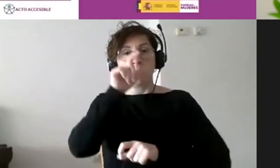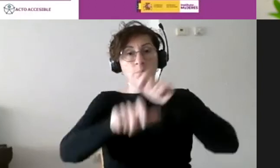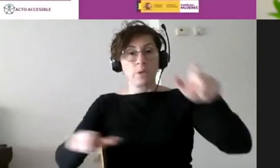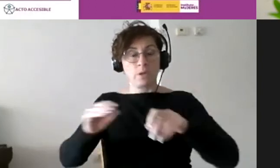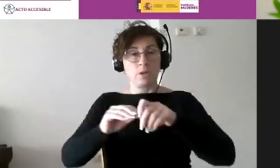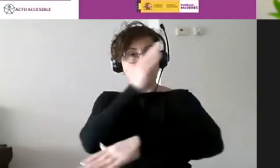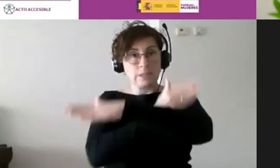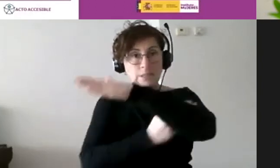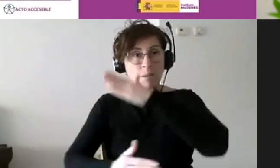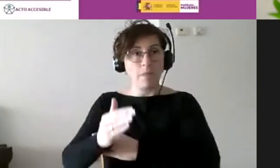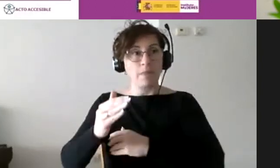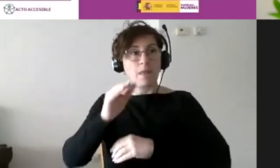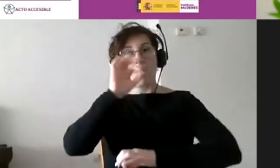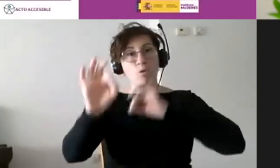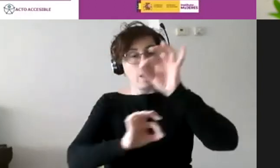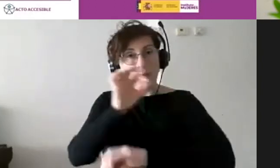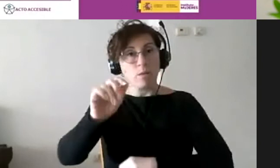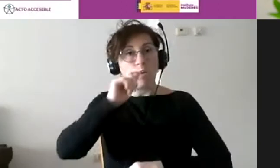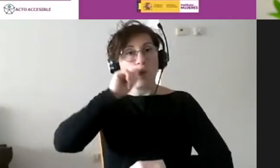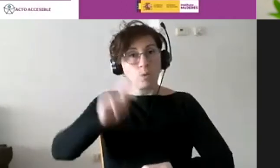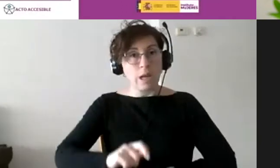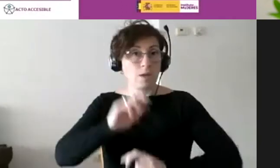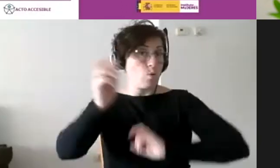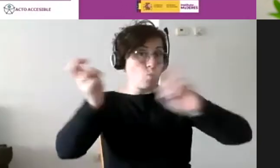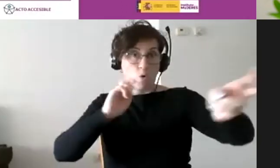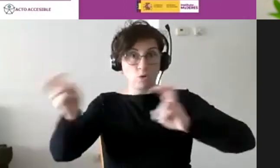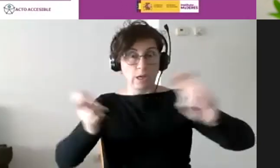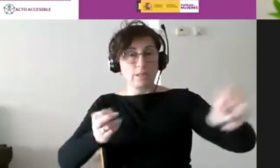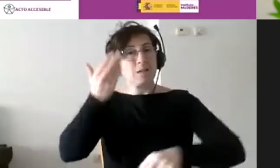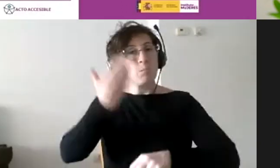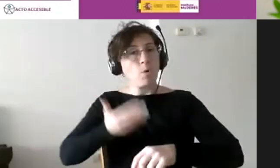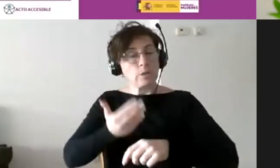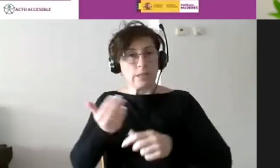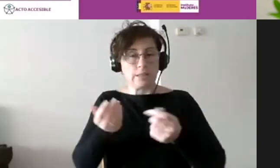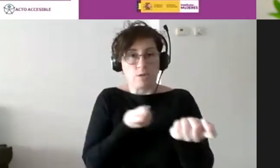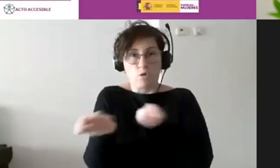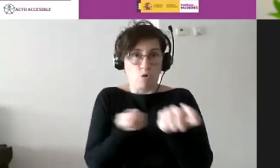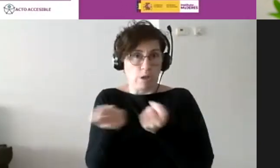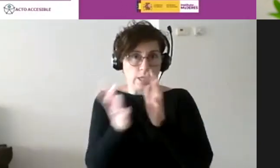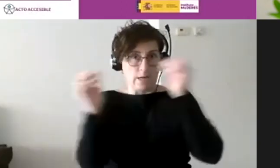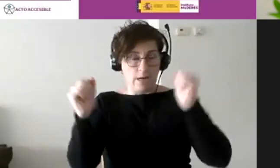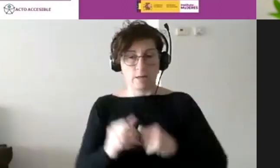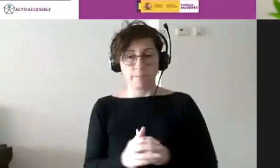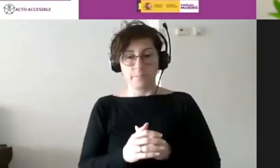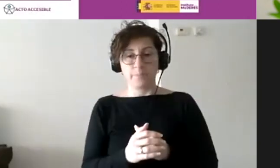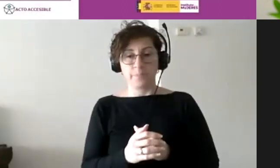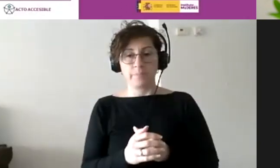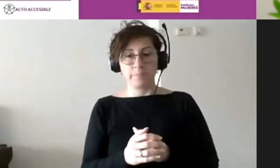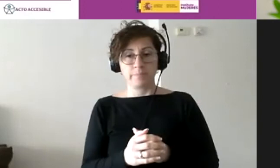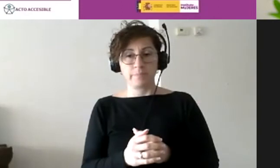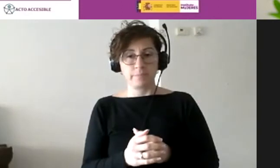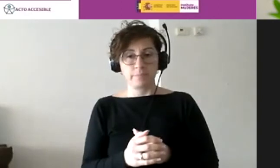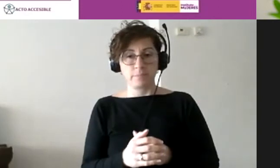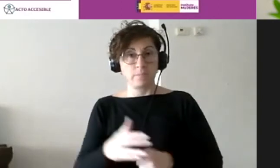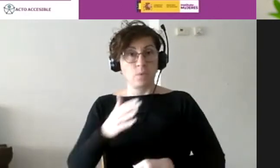full information, because we've been working with them for 30 years, and we pass them information about our problems, about our